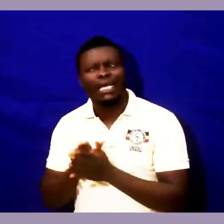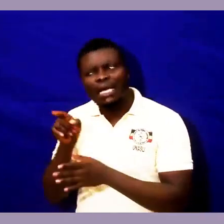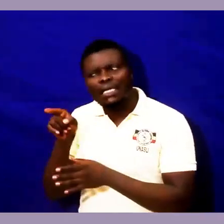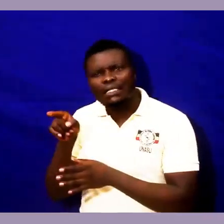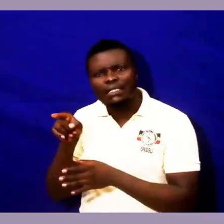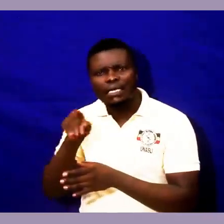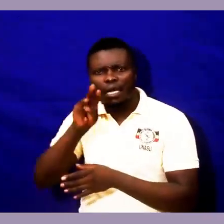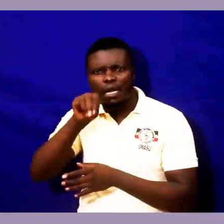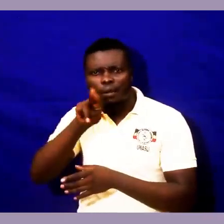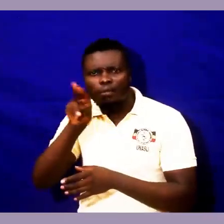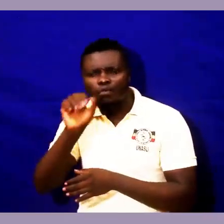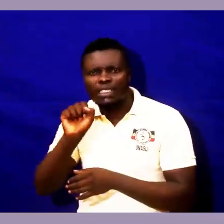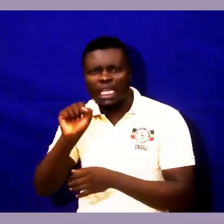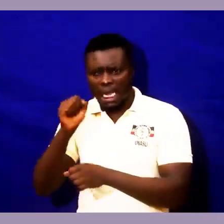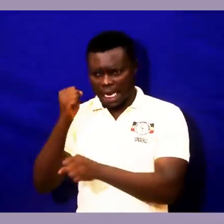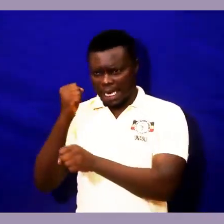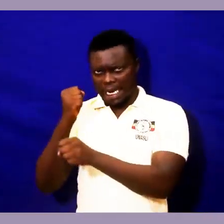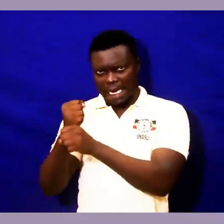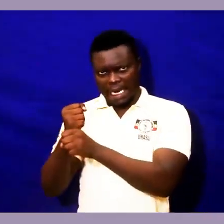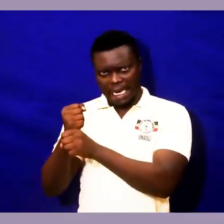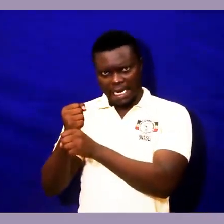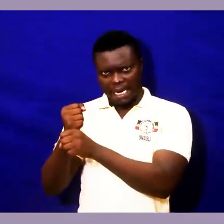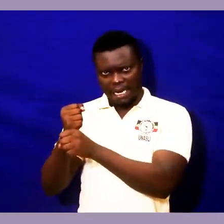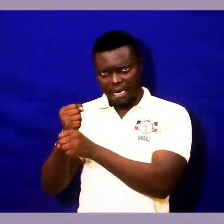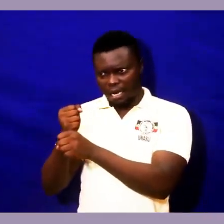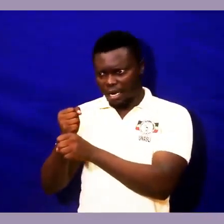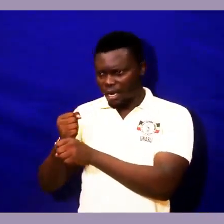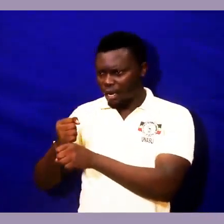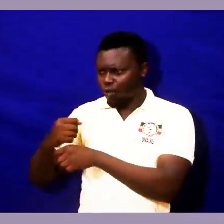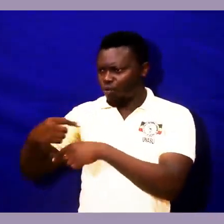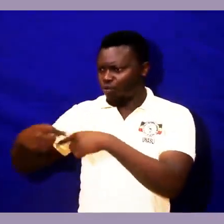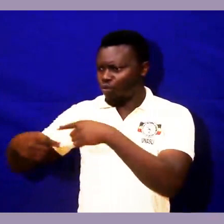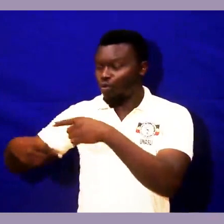What has Musa done?